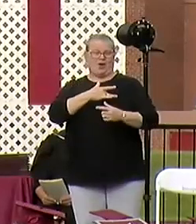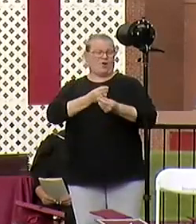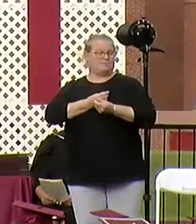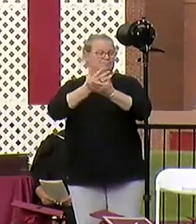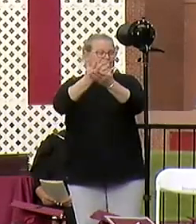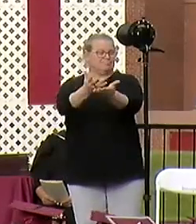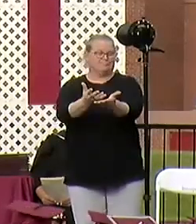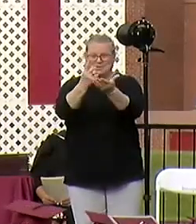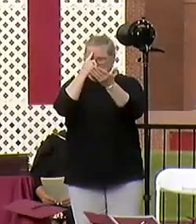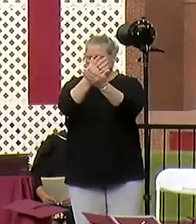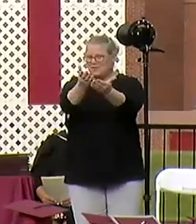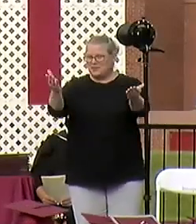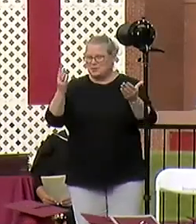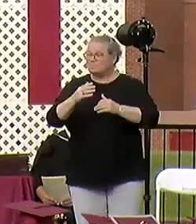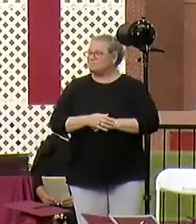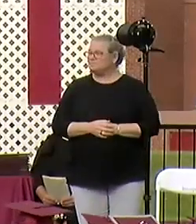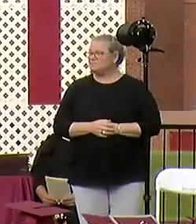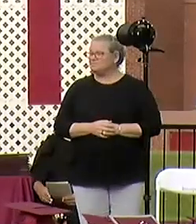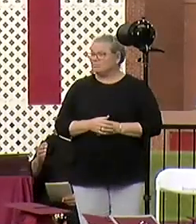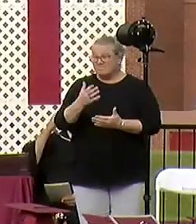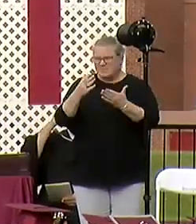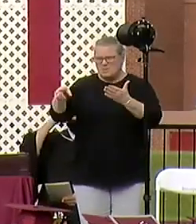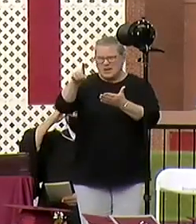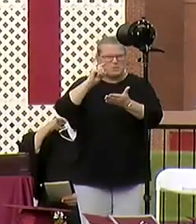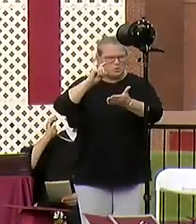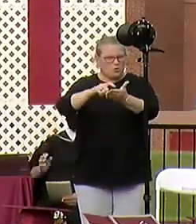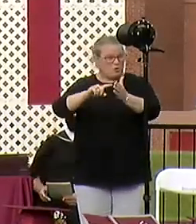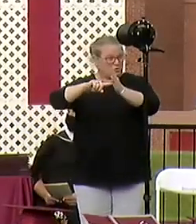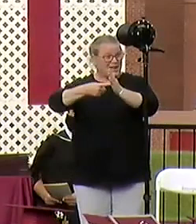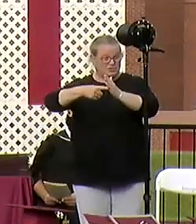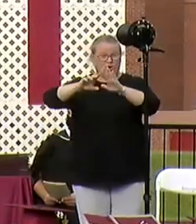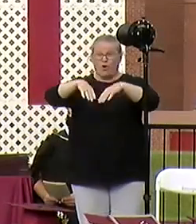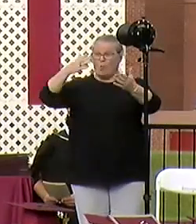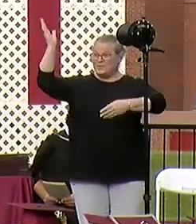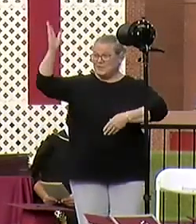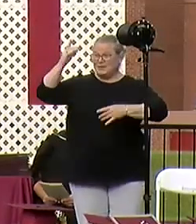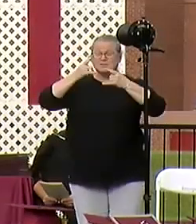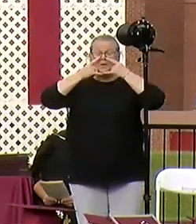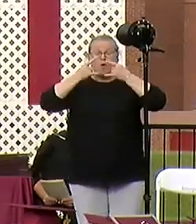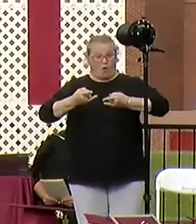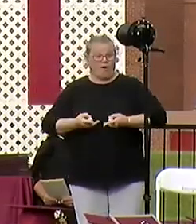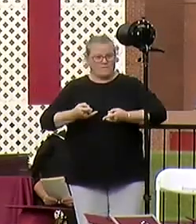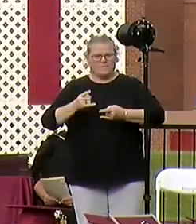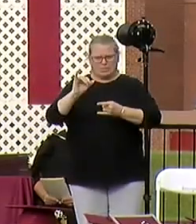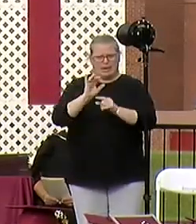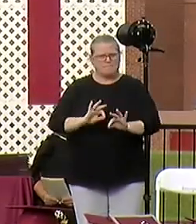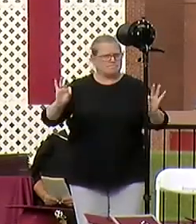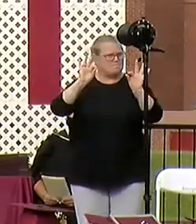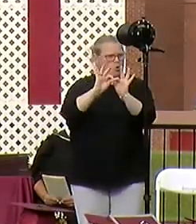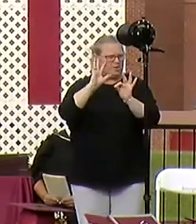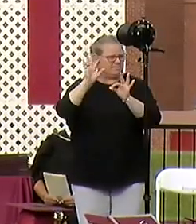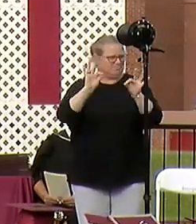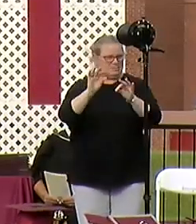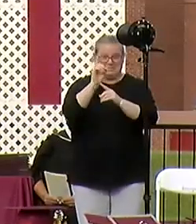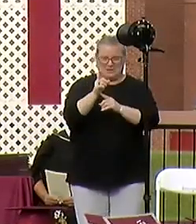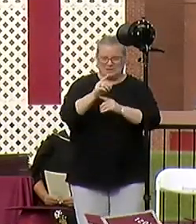If you noticed, I removed my mask earlier when I began this speech, and I'll explain why that's significant shortly. But first,